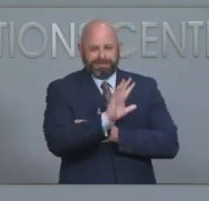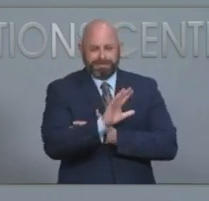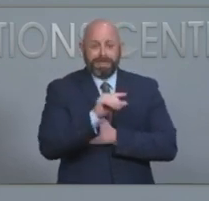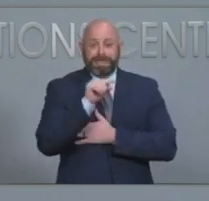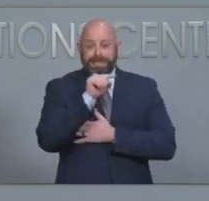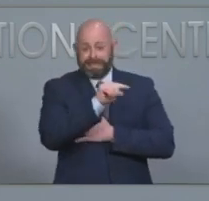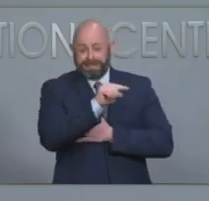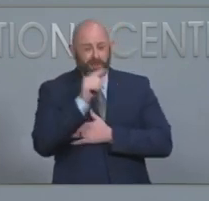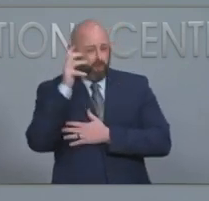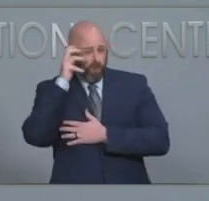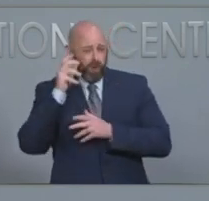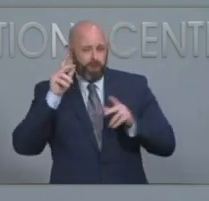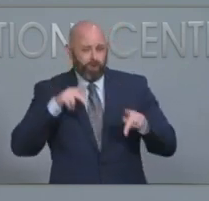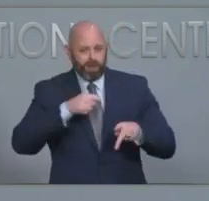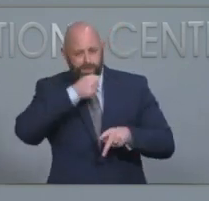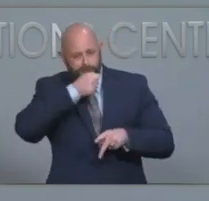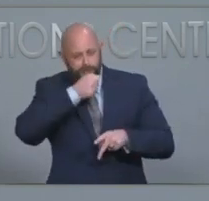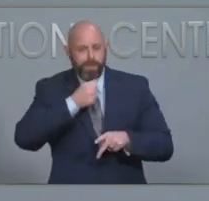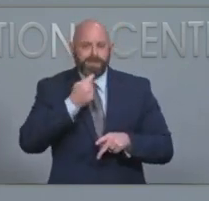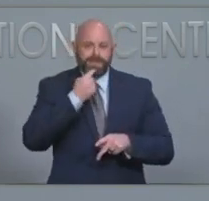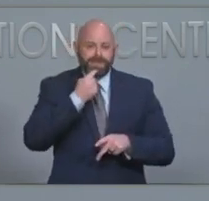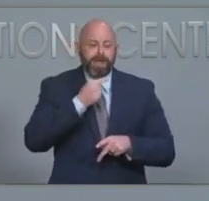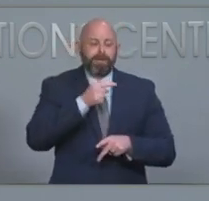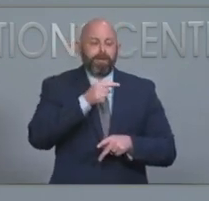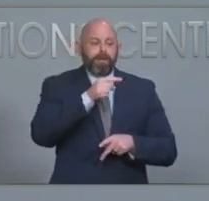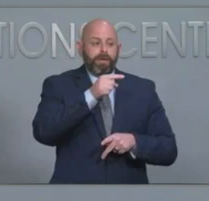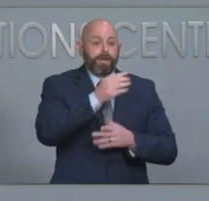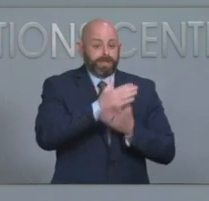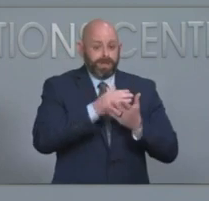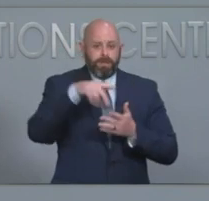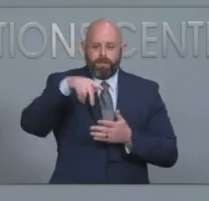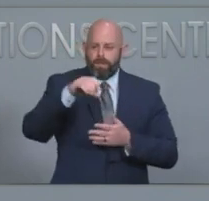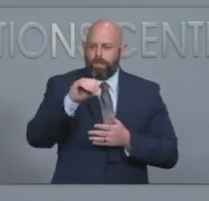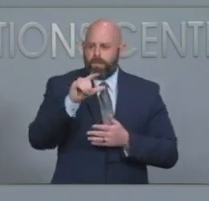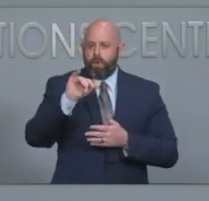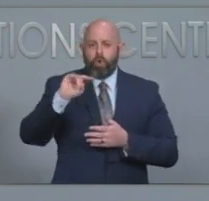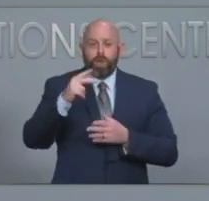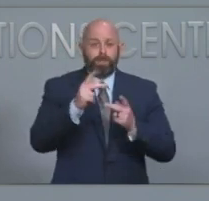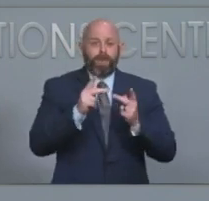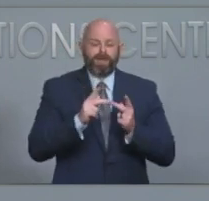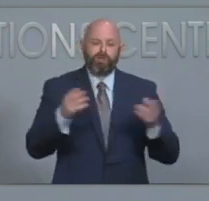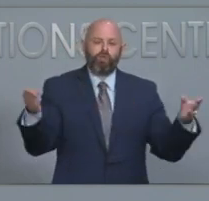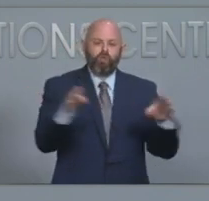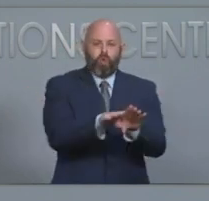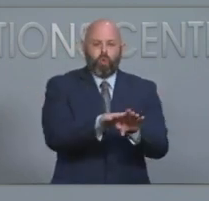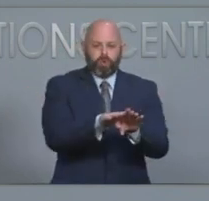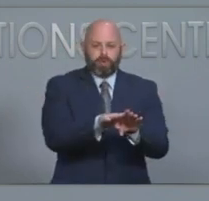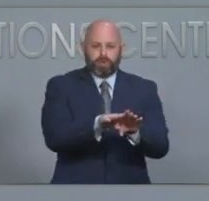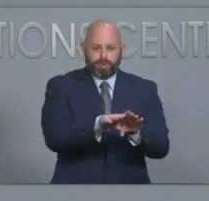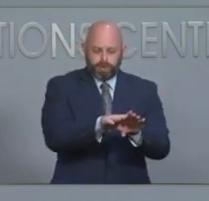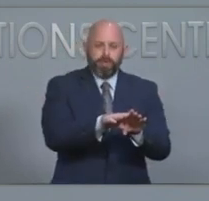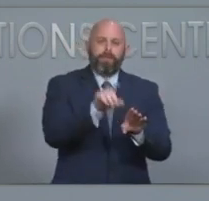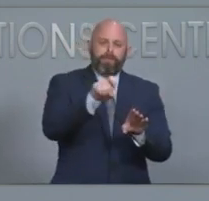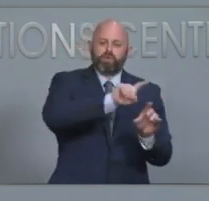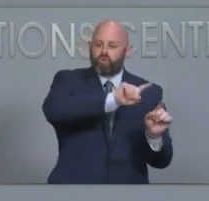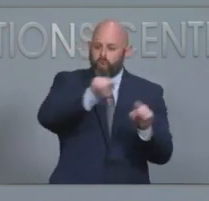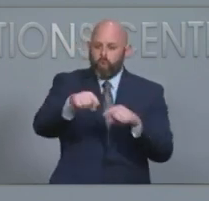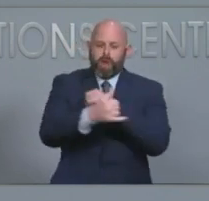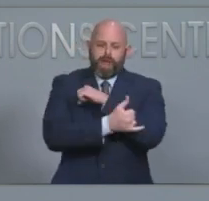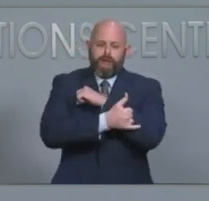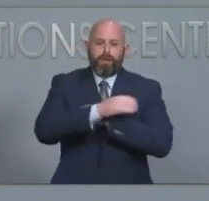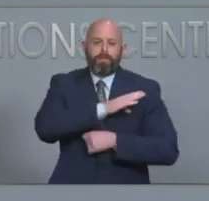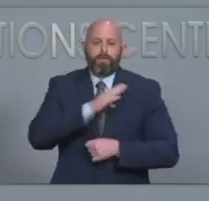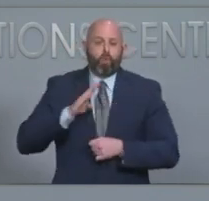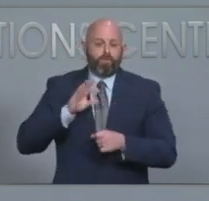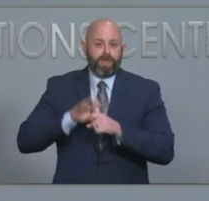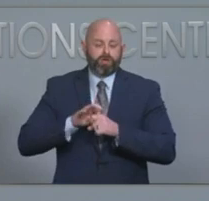indicated that the polling sites were closed and that voting would be taking place at the County Board of Elections. That is